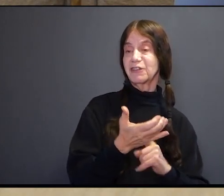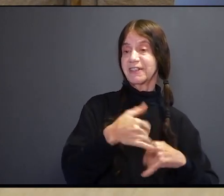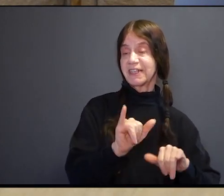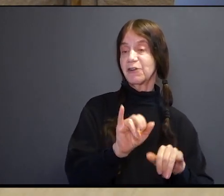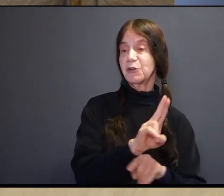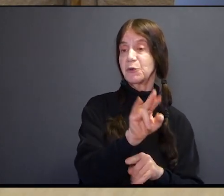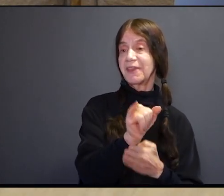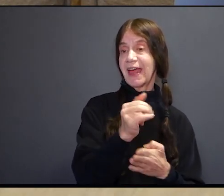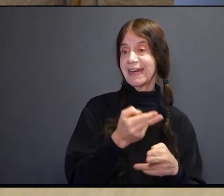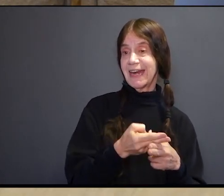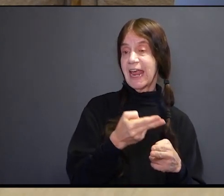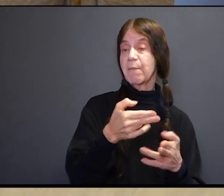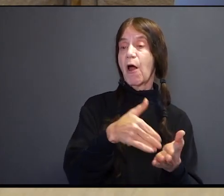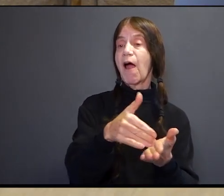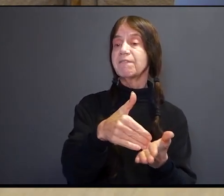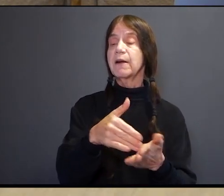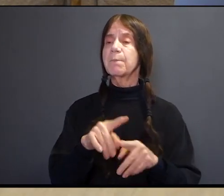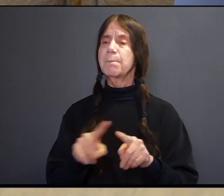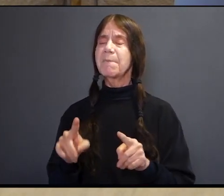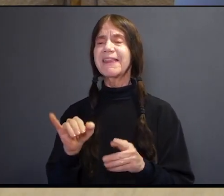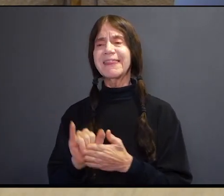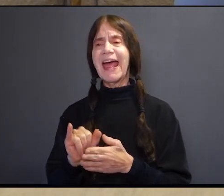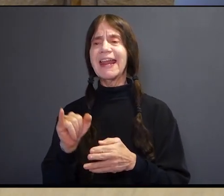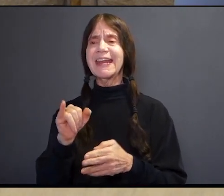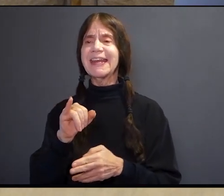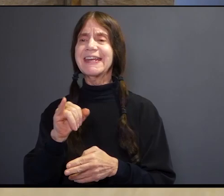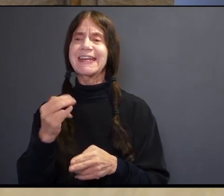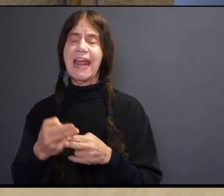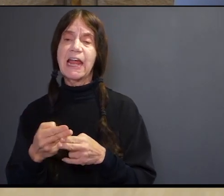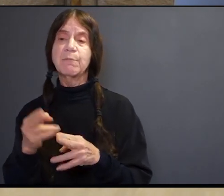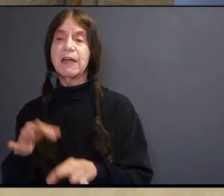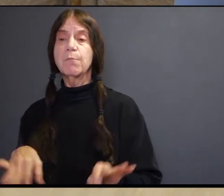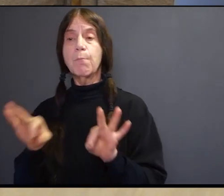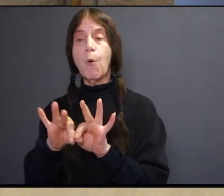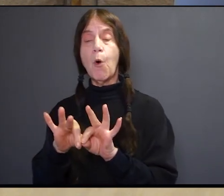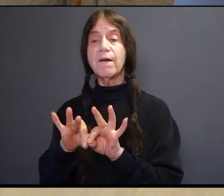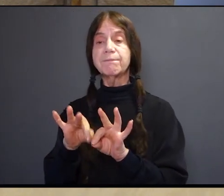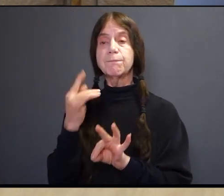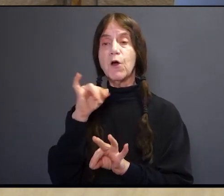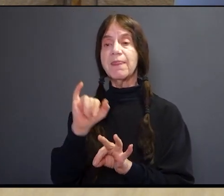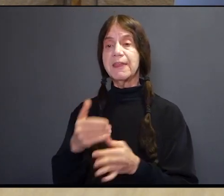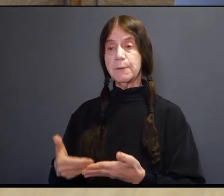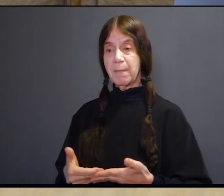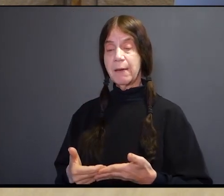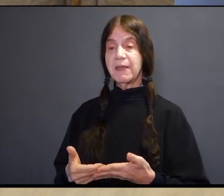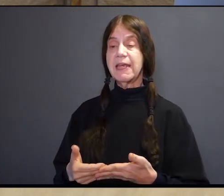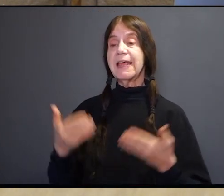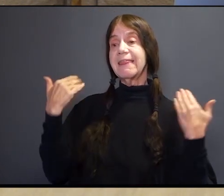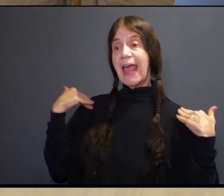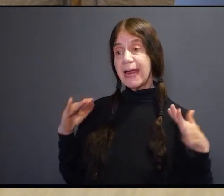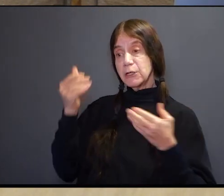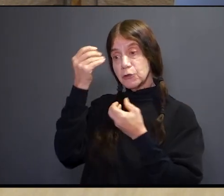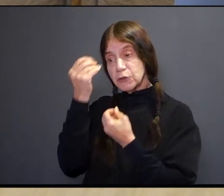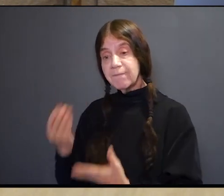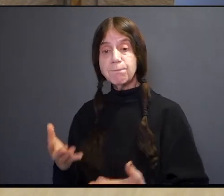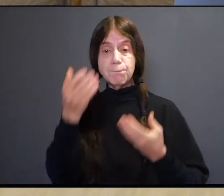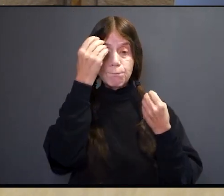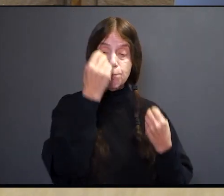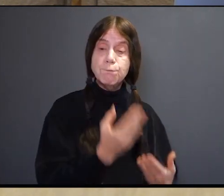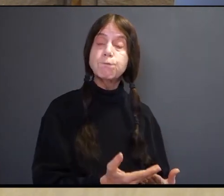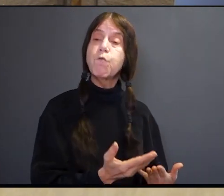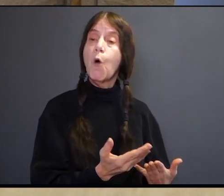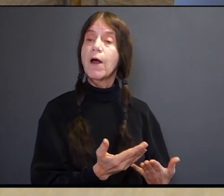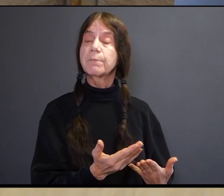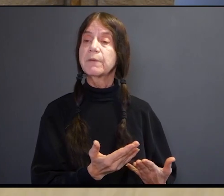name Jesus as given to Joseph and Mary's child. They were given the name by angels carrying out